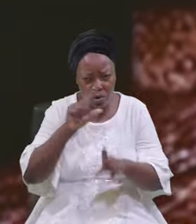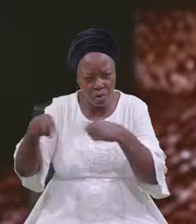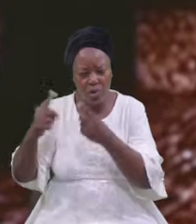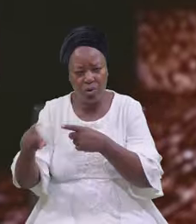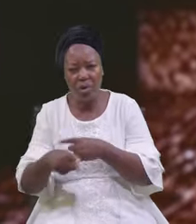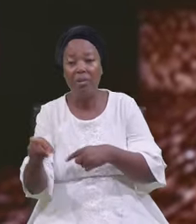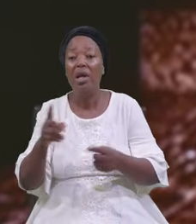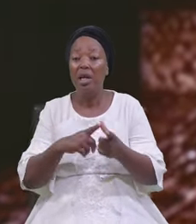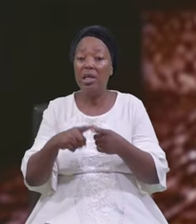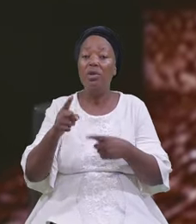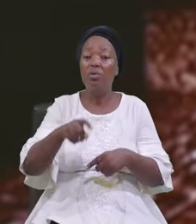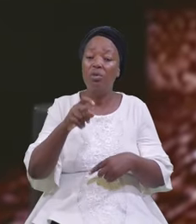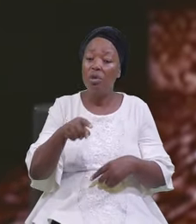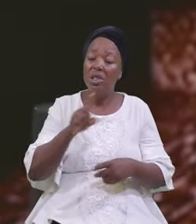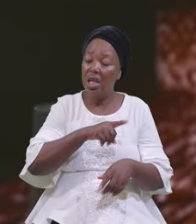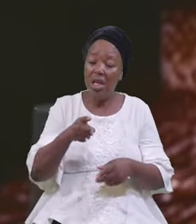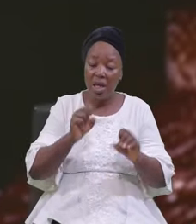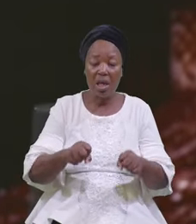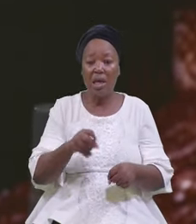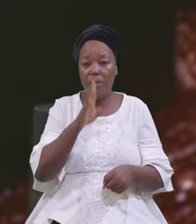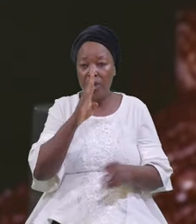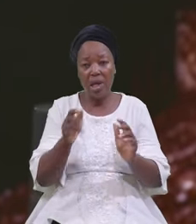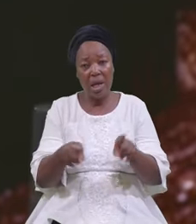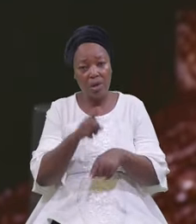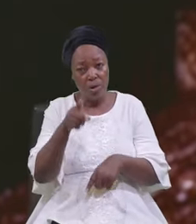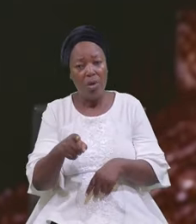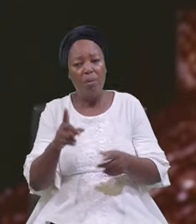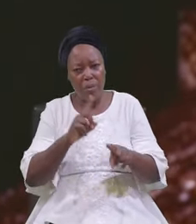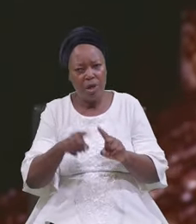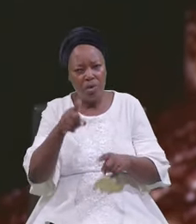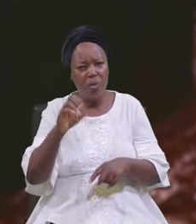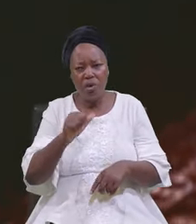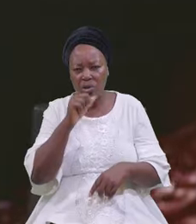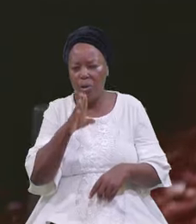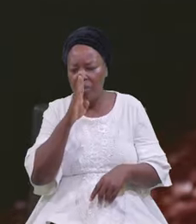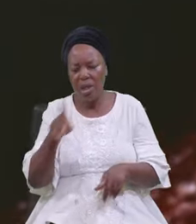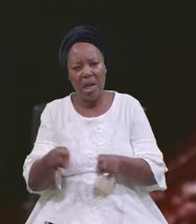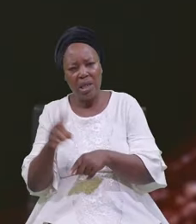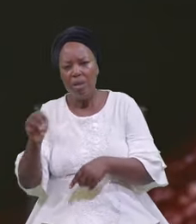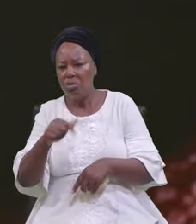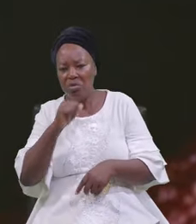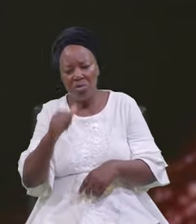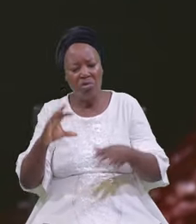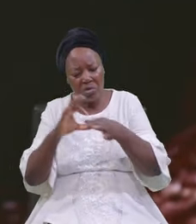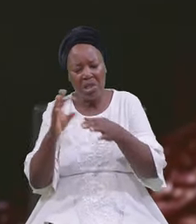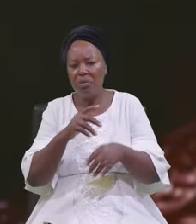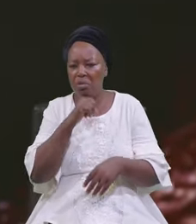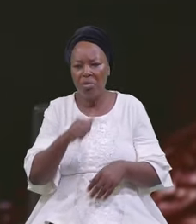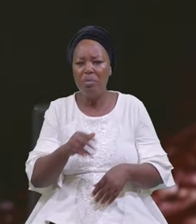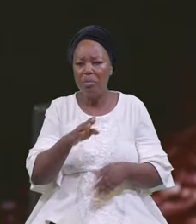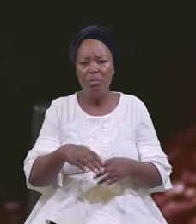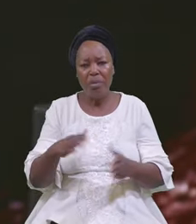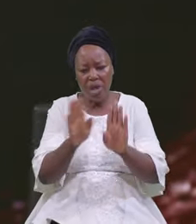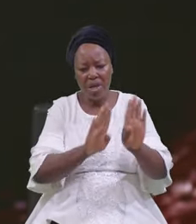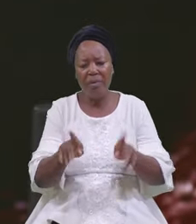you don't go in to be like them. You don't join them. You don't act like them. You don't behave like them. If you have